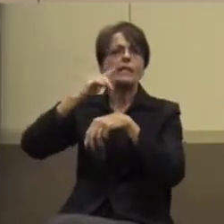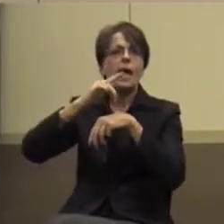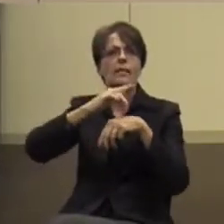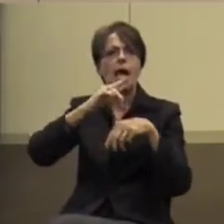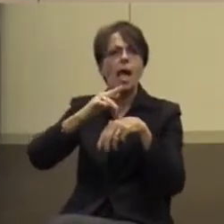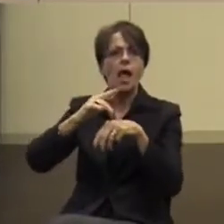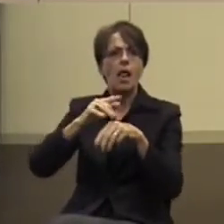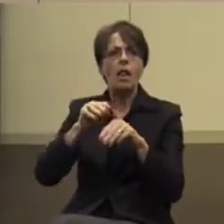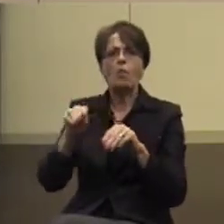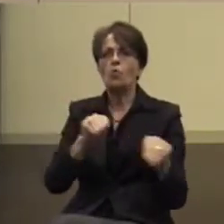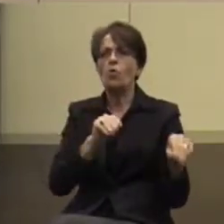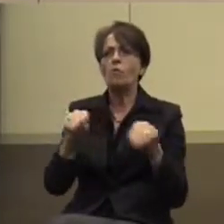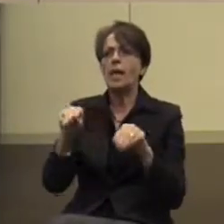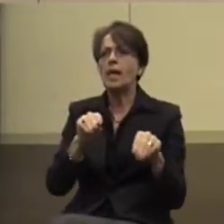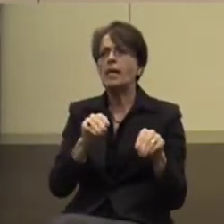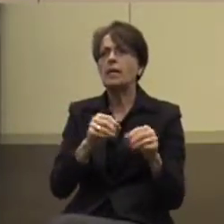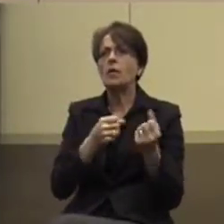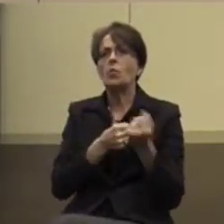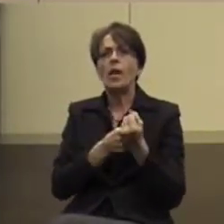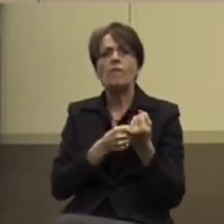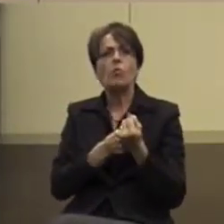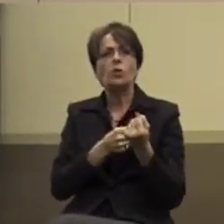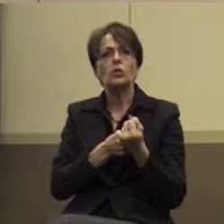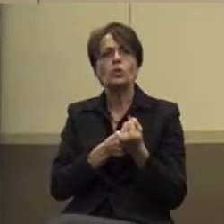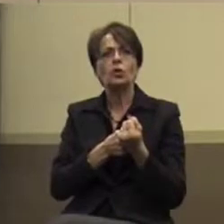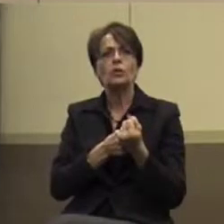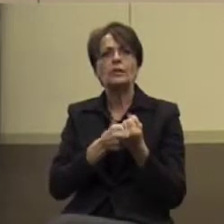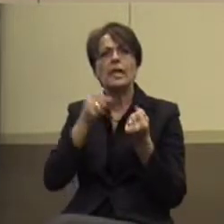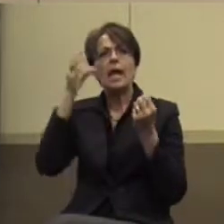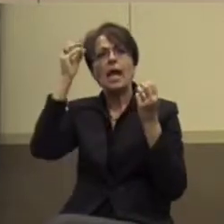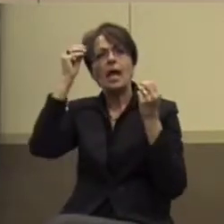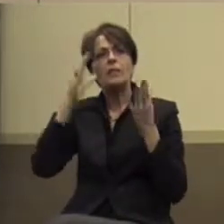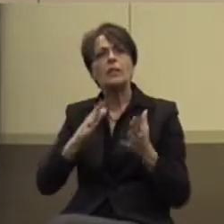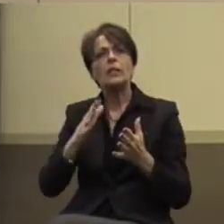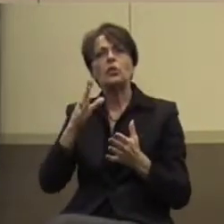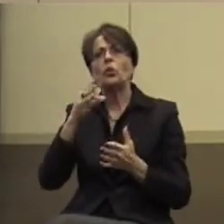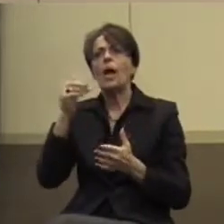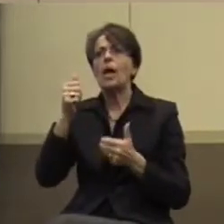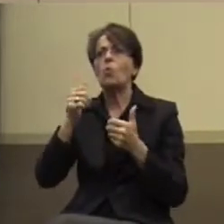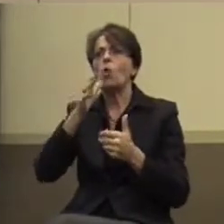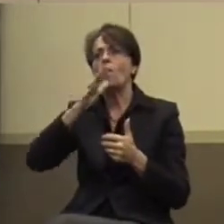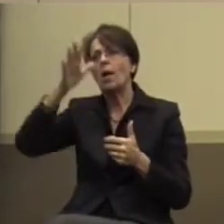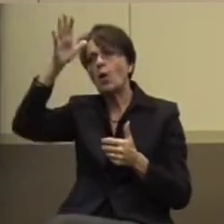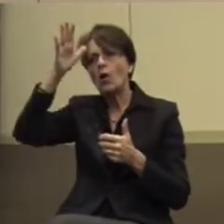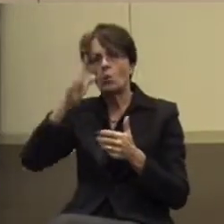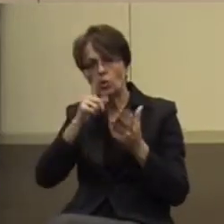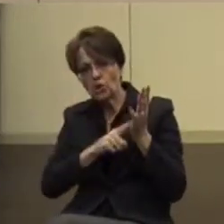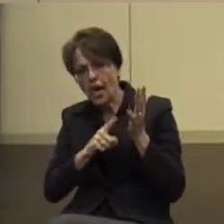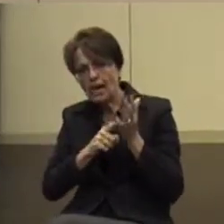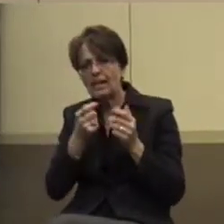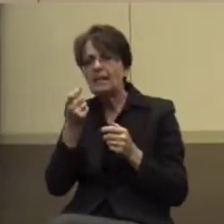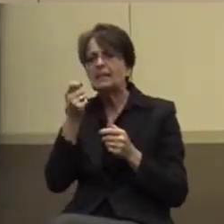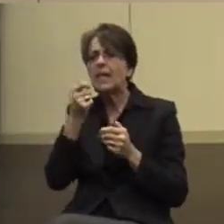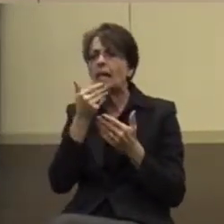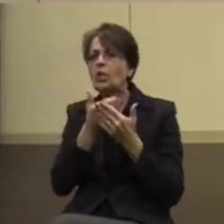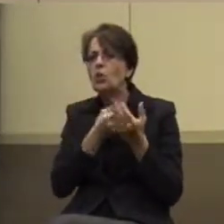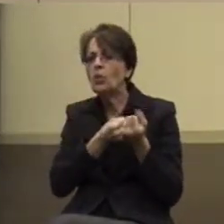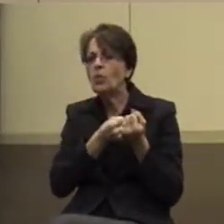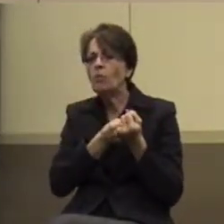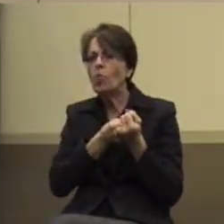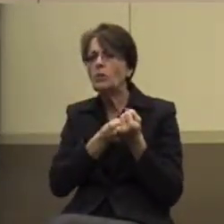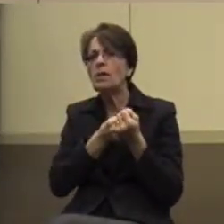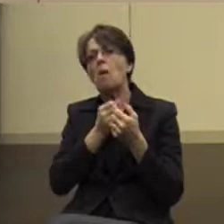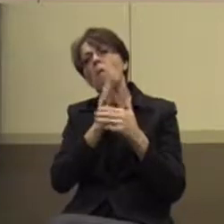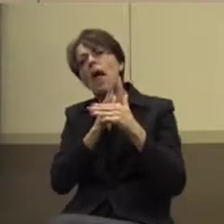tactile movement reinforcers, and then like the teacher or parent will check like whether it's slightly good